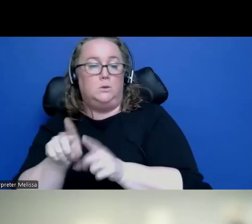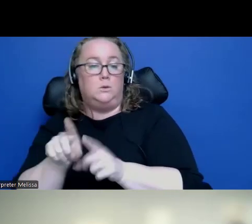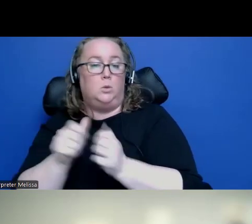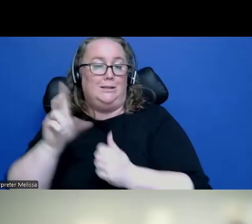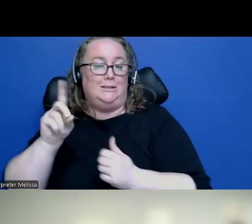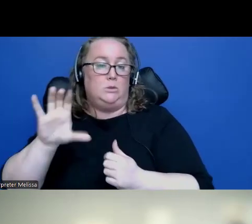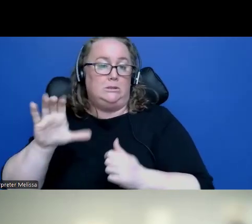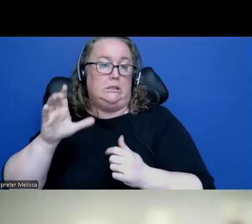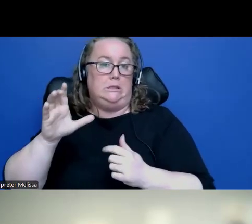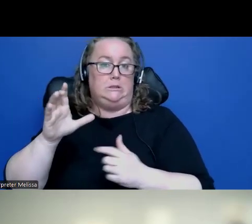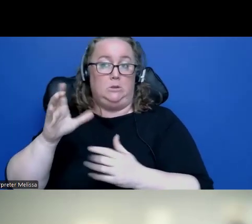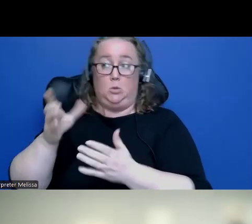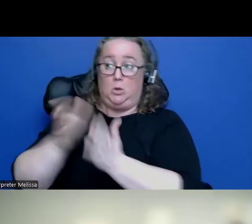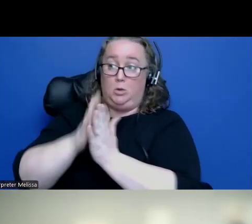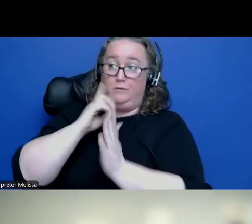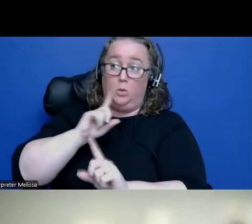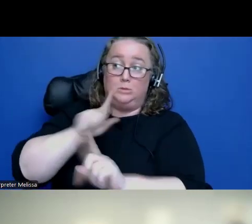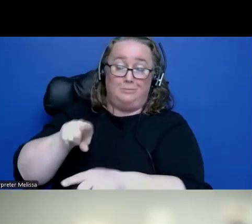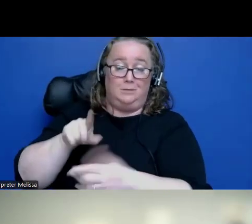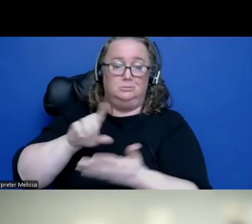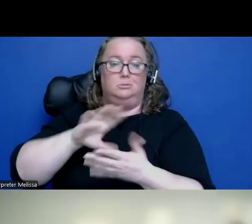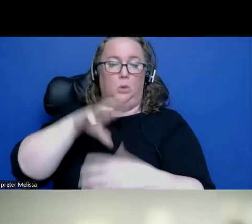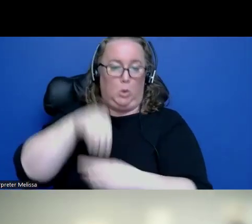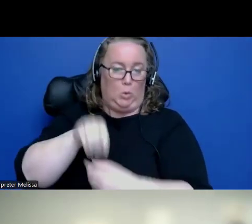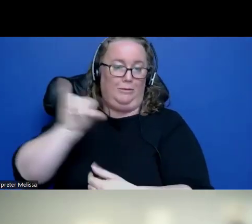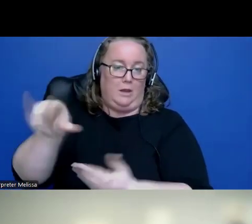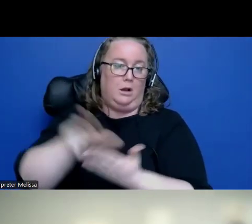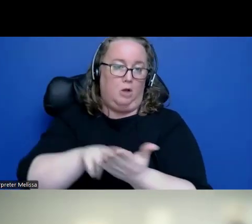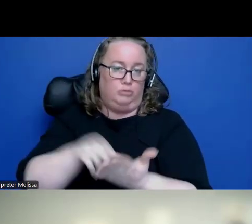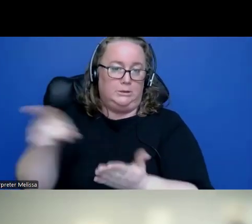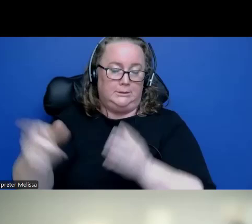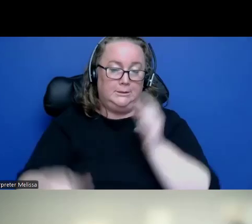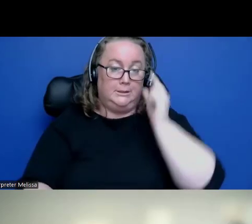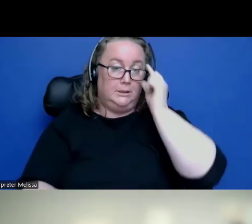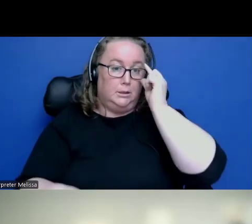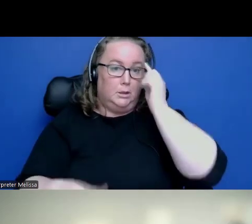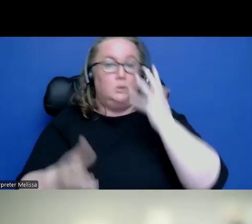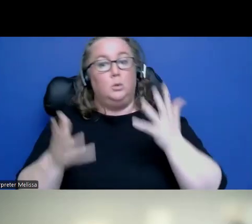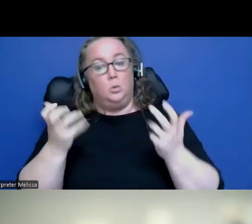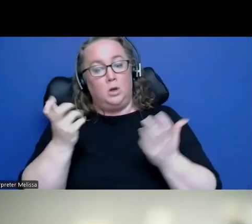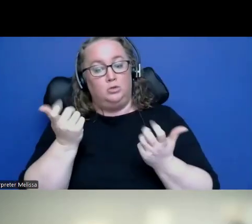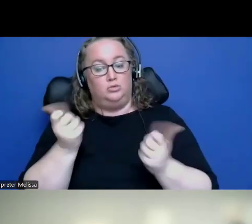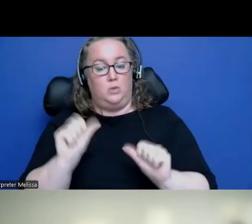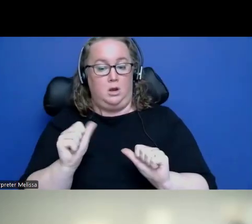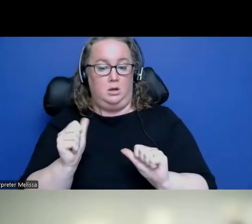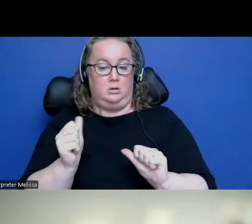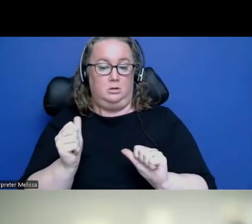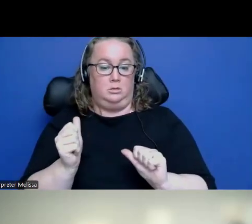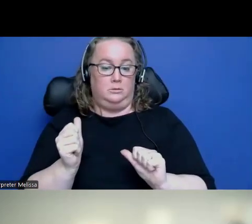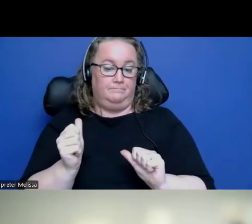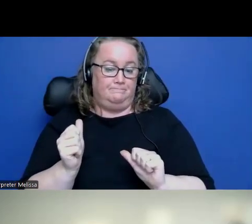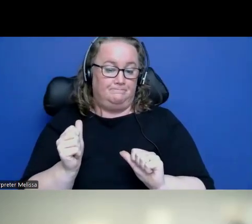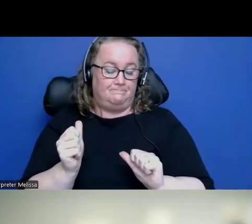for responses as part of that contract to eliminate